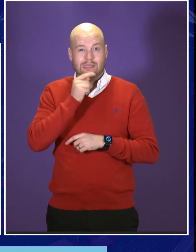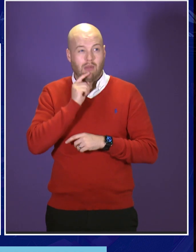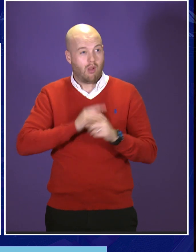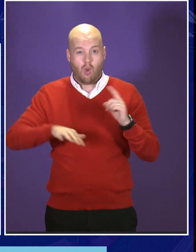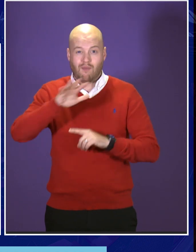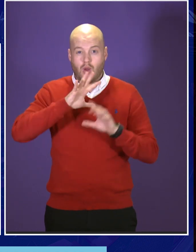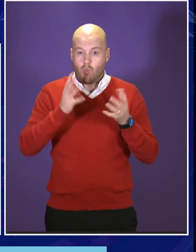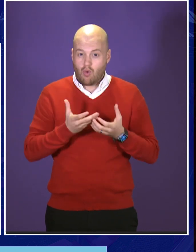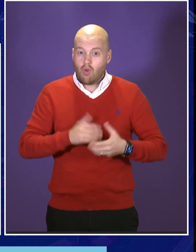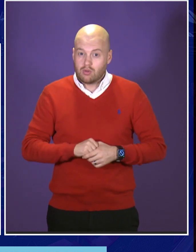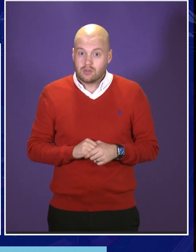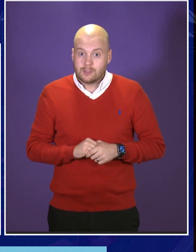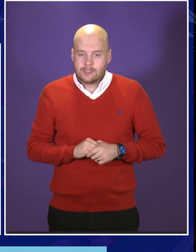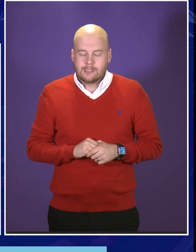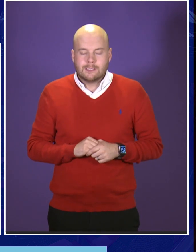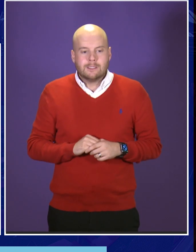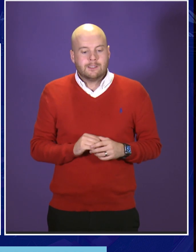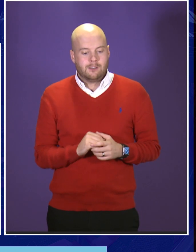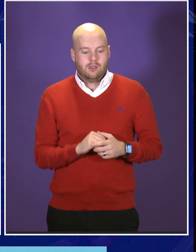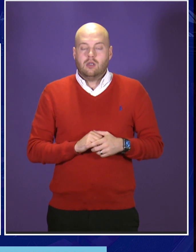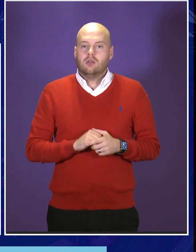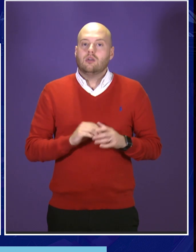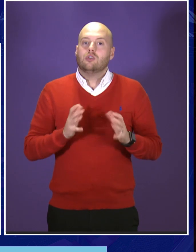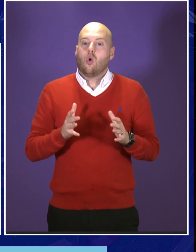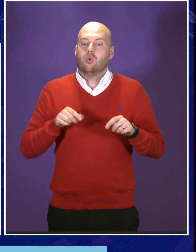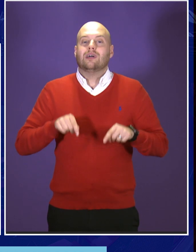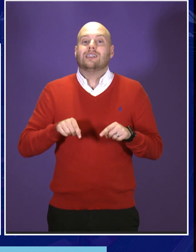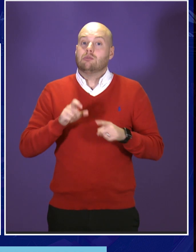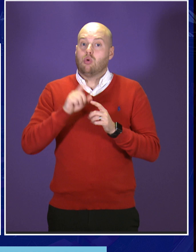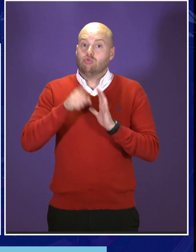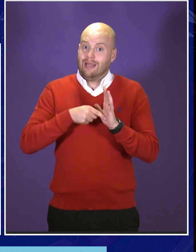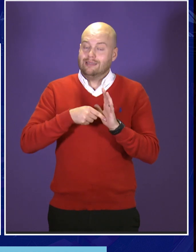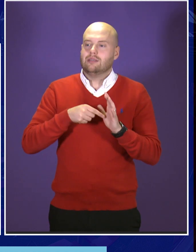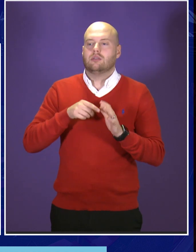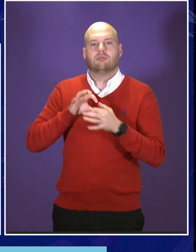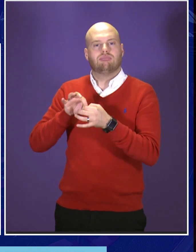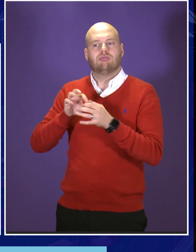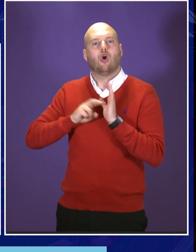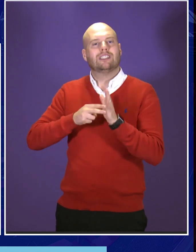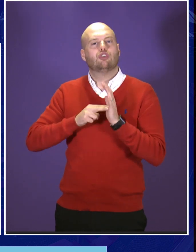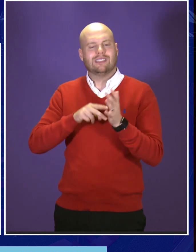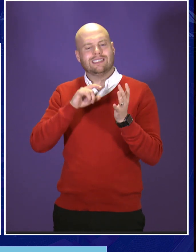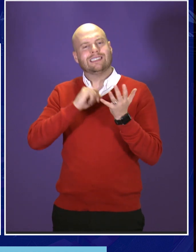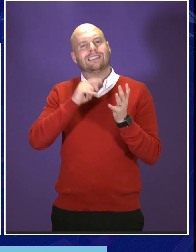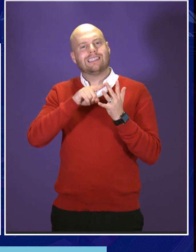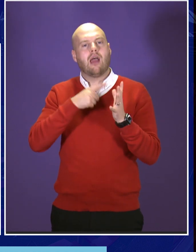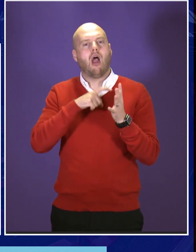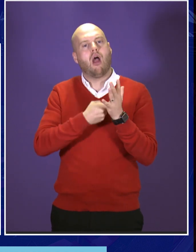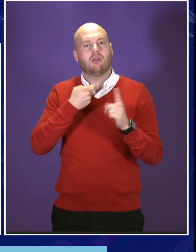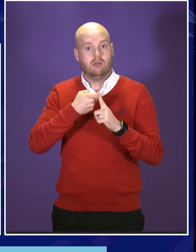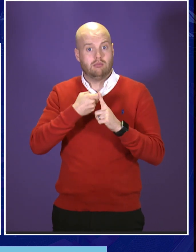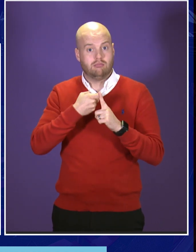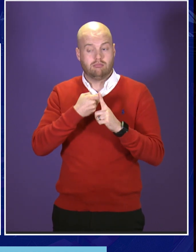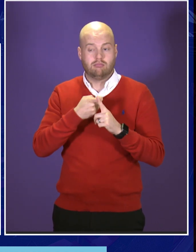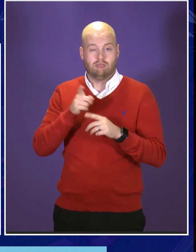world. So this project, we worked with an organization called SciArc, and we documented 25 sites